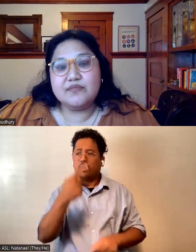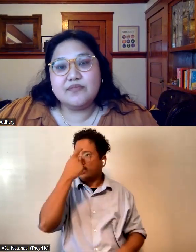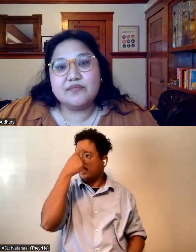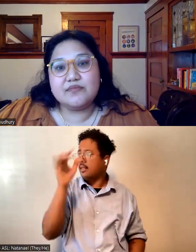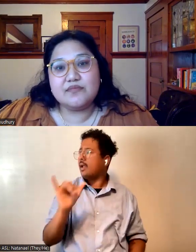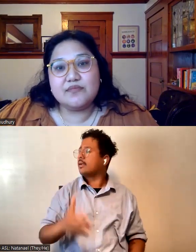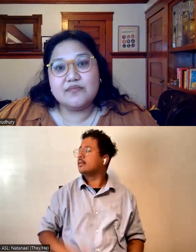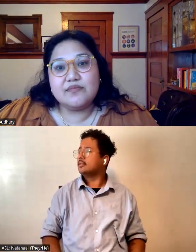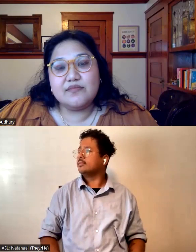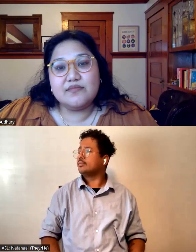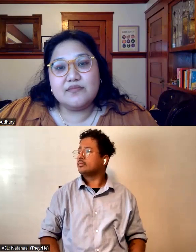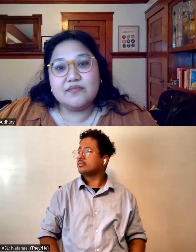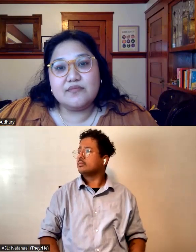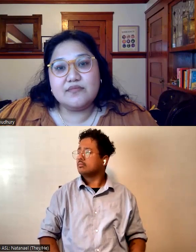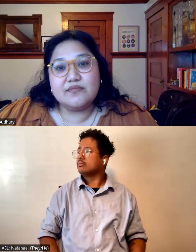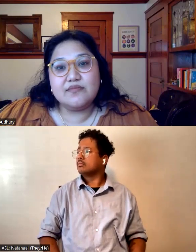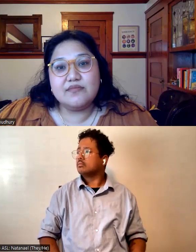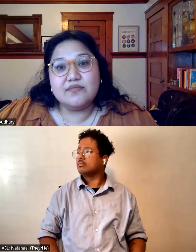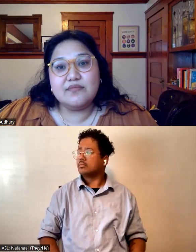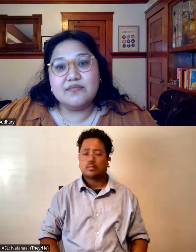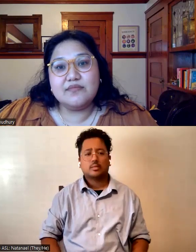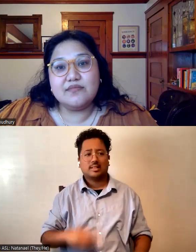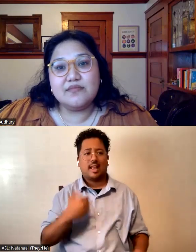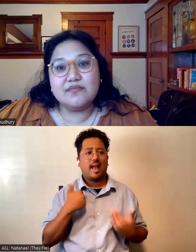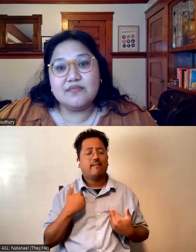how we have such stark